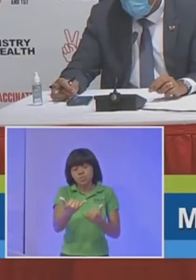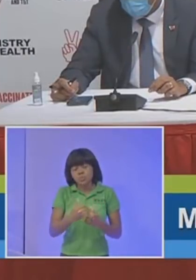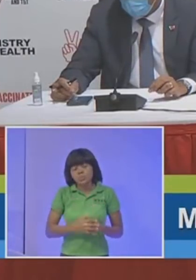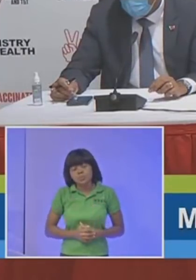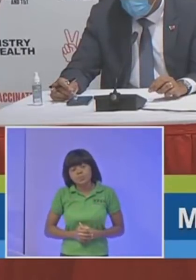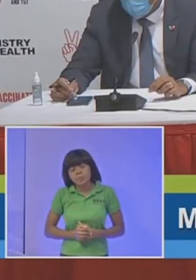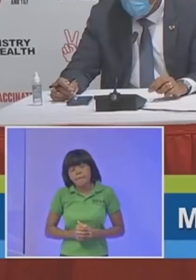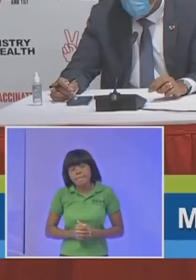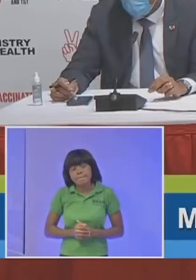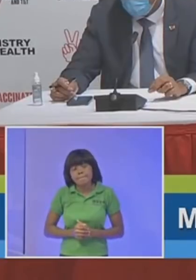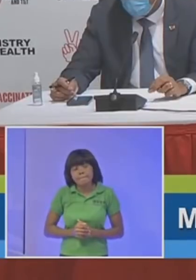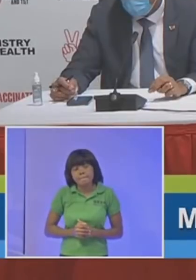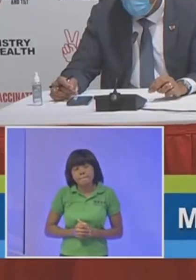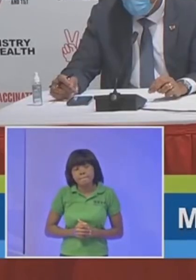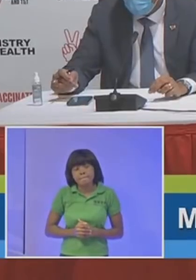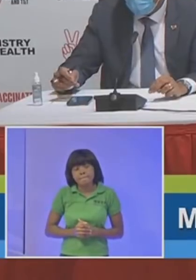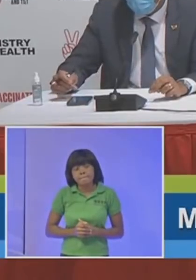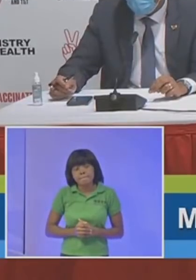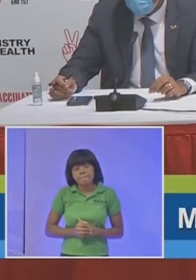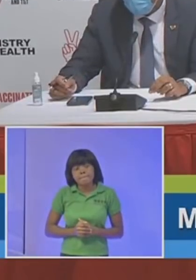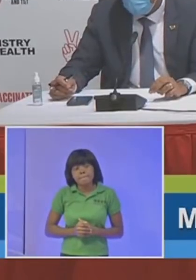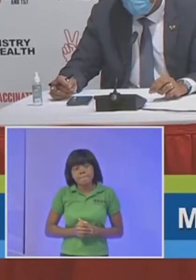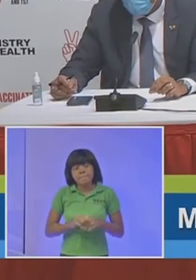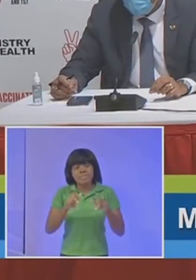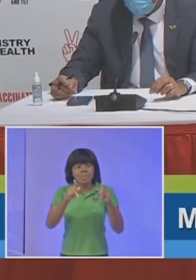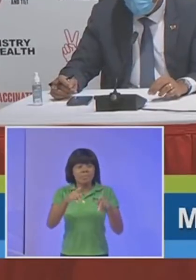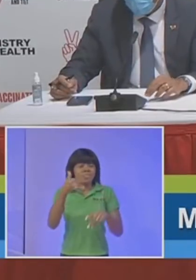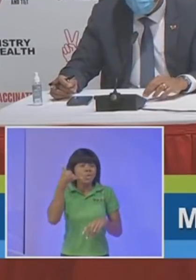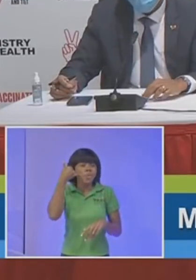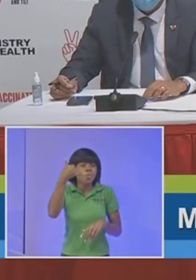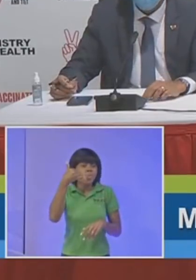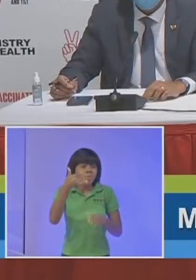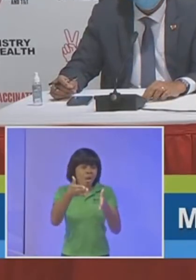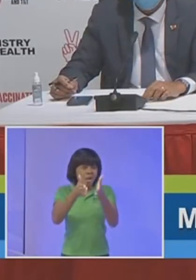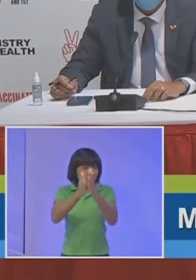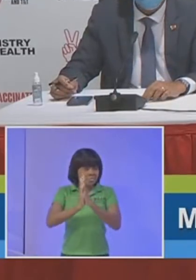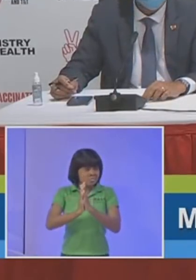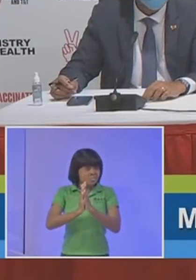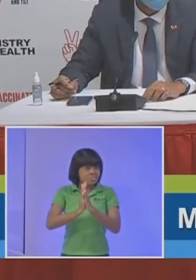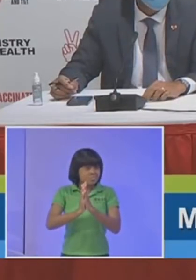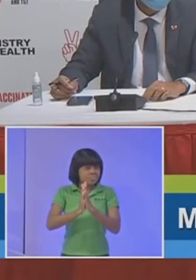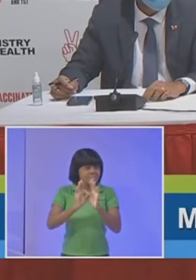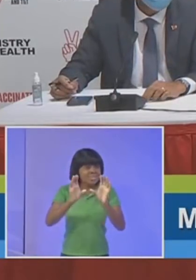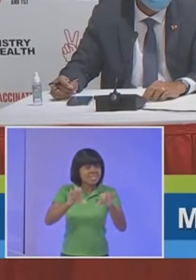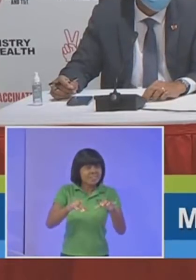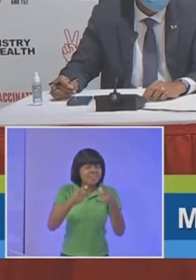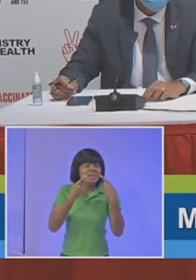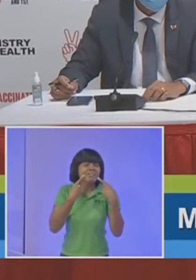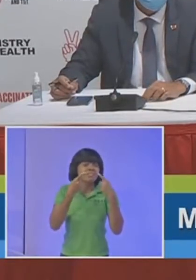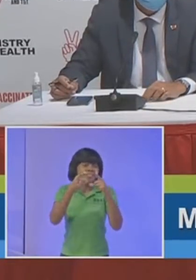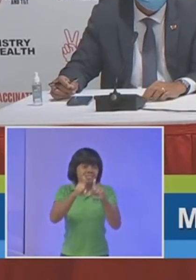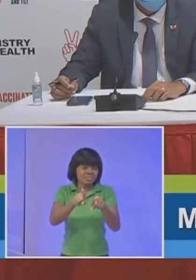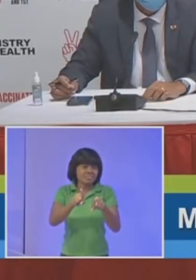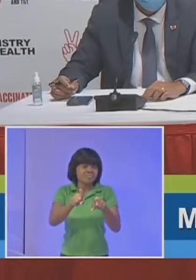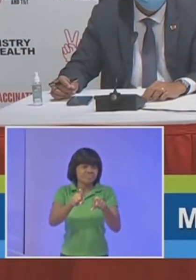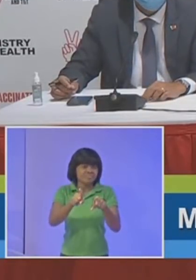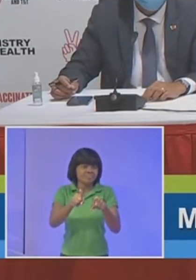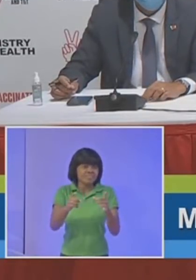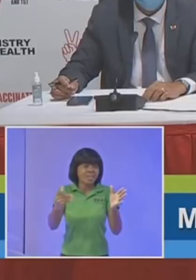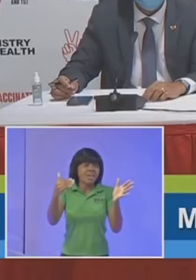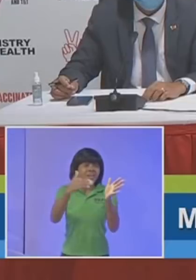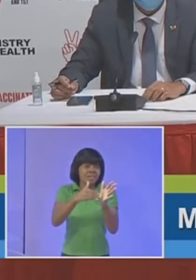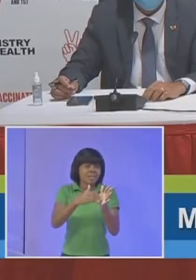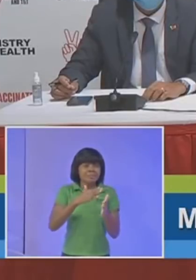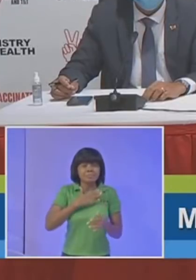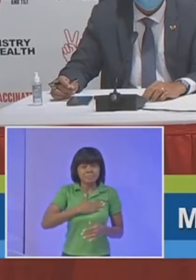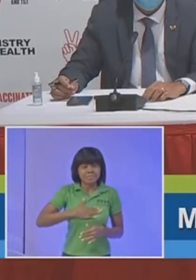messaging and asking for clarity on the new quarantine times for persons who've tested positive or persons who are coming